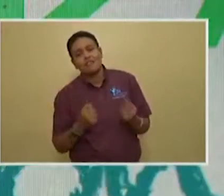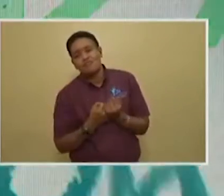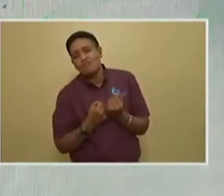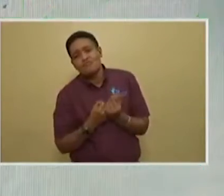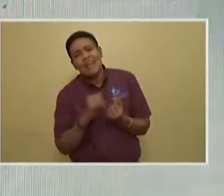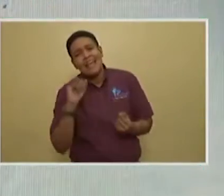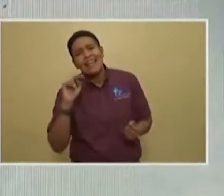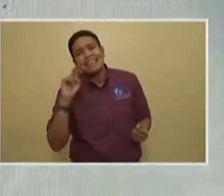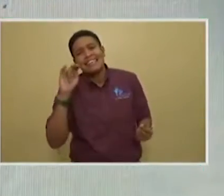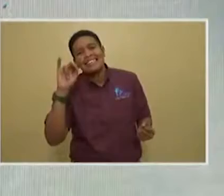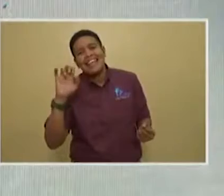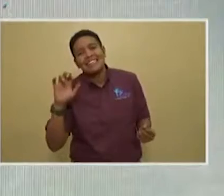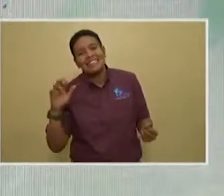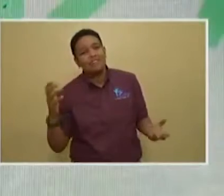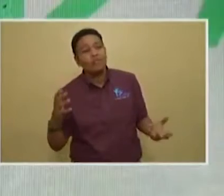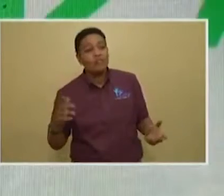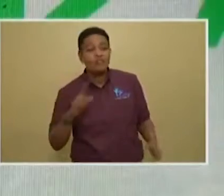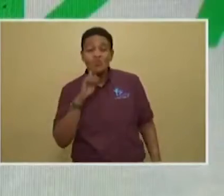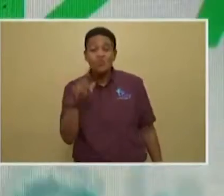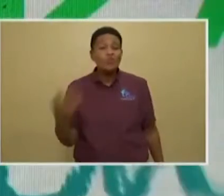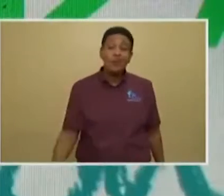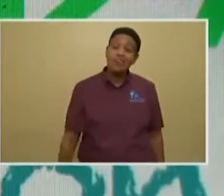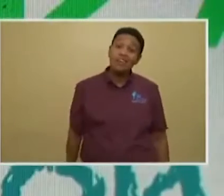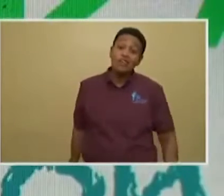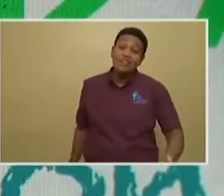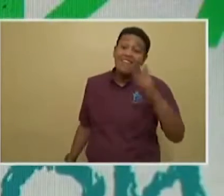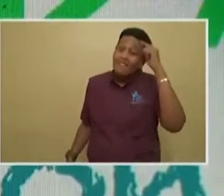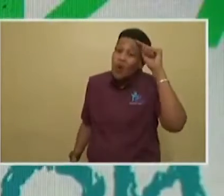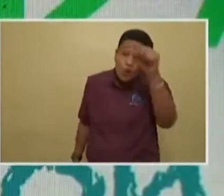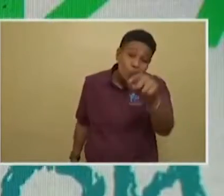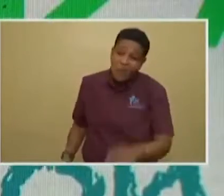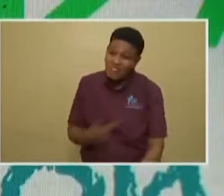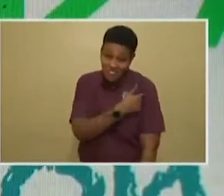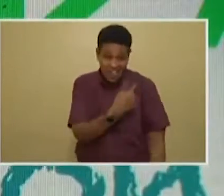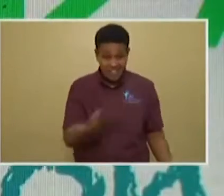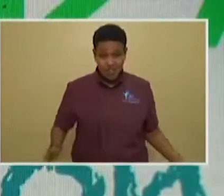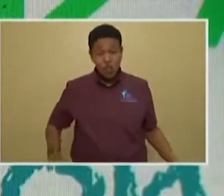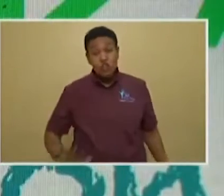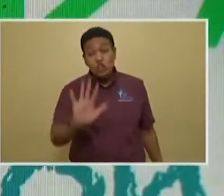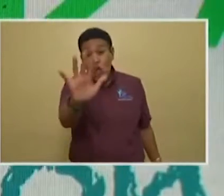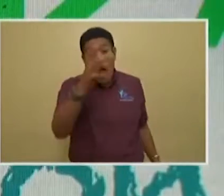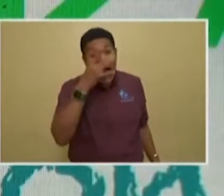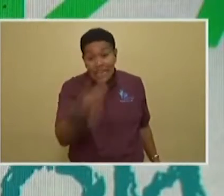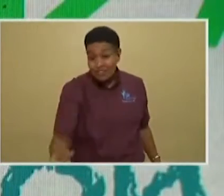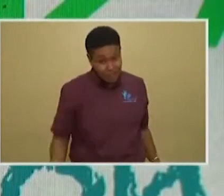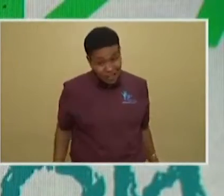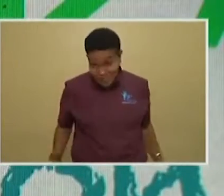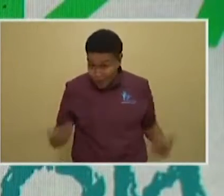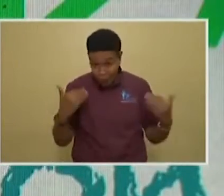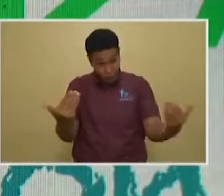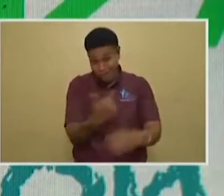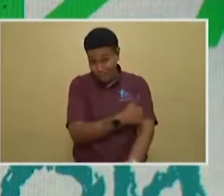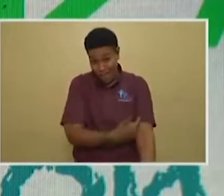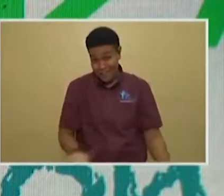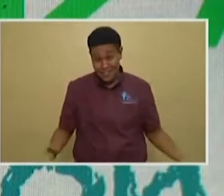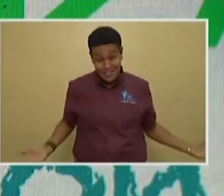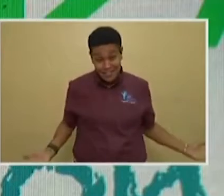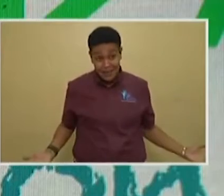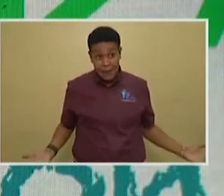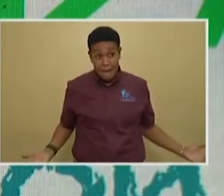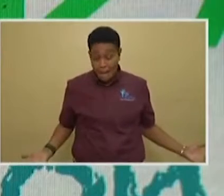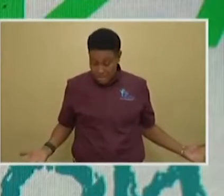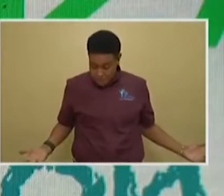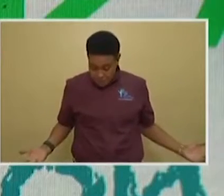with you, it is in your interest to take the vaccine. It is your interest to take the vaccine. And